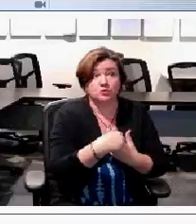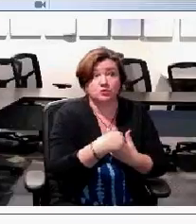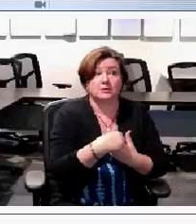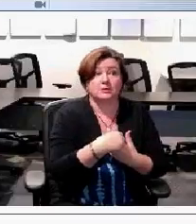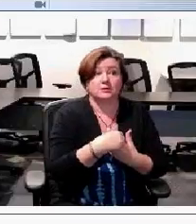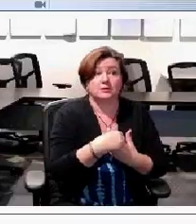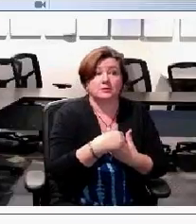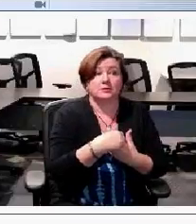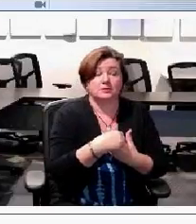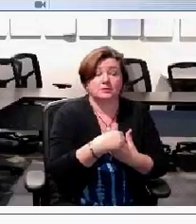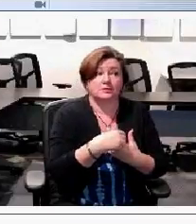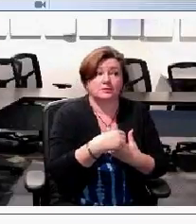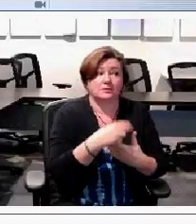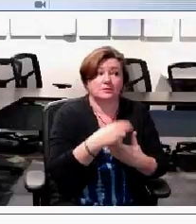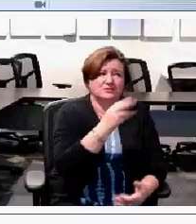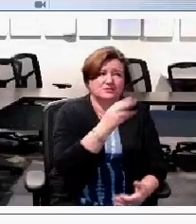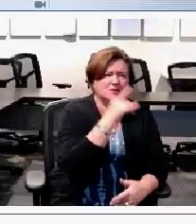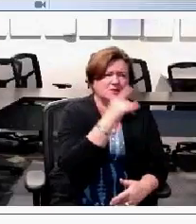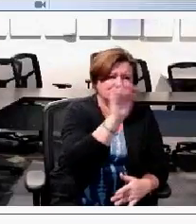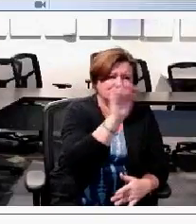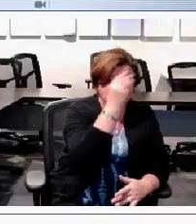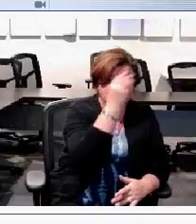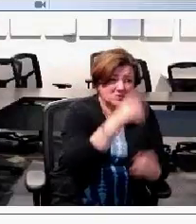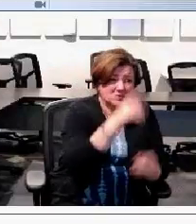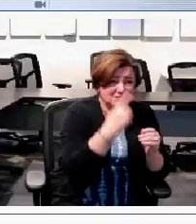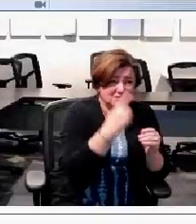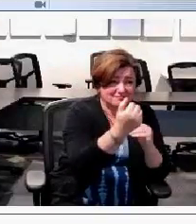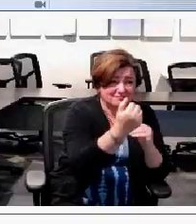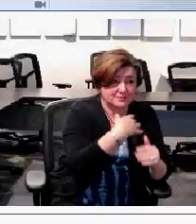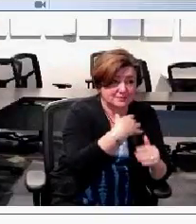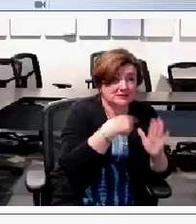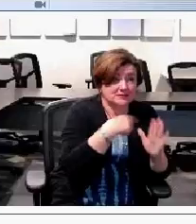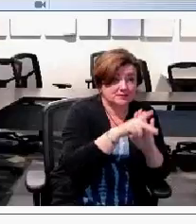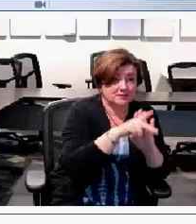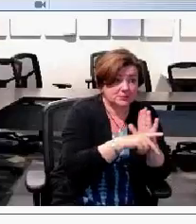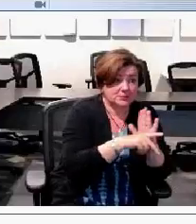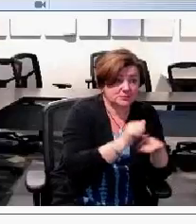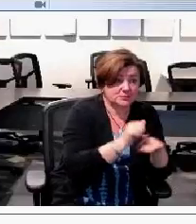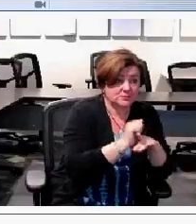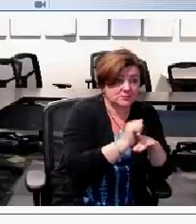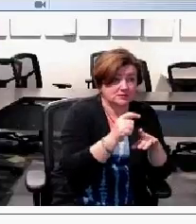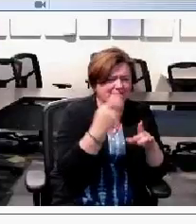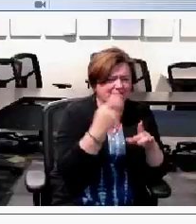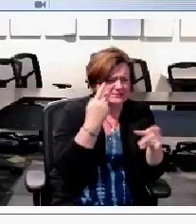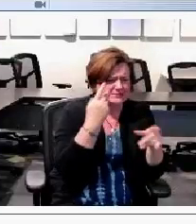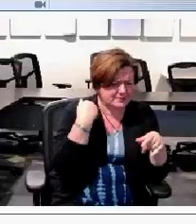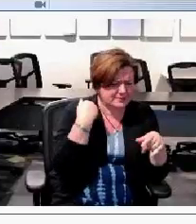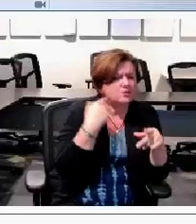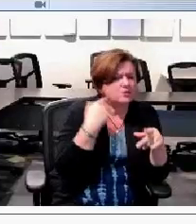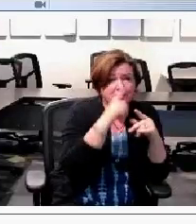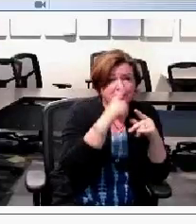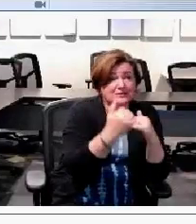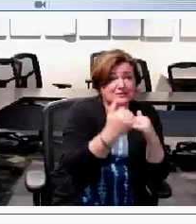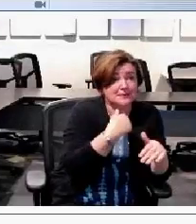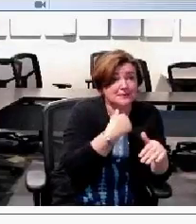I'm going to say one more thing. If you could send me the 10 practice principles, I think I've seen them, but I would share